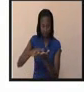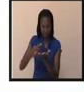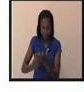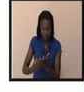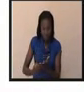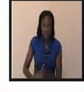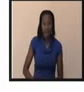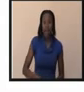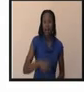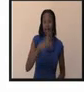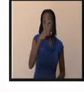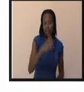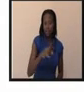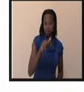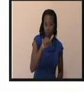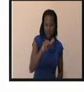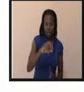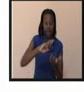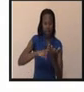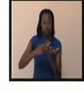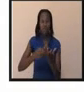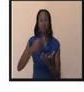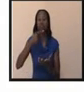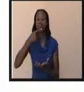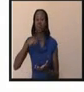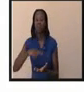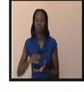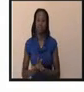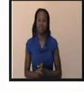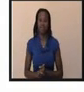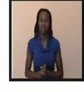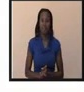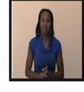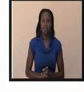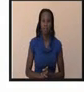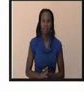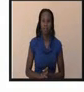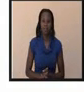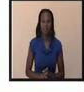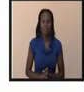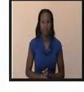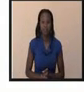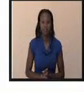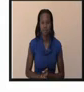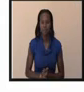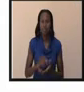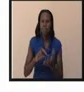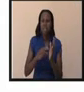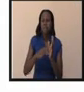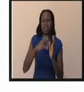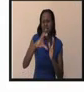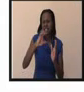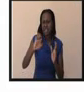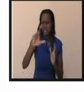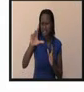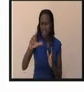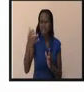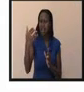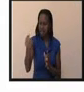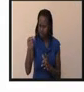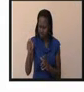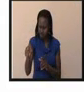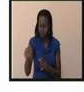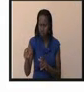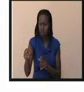Y for male. Okay, those represents the pair of chromosomes in the cell. Now